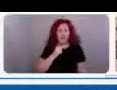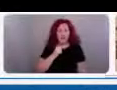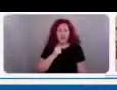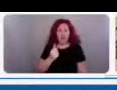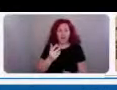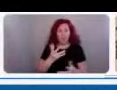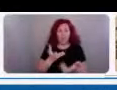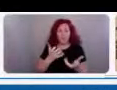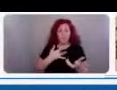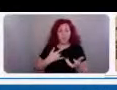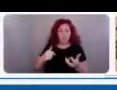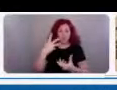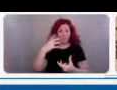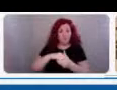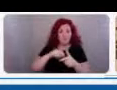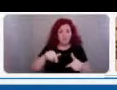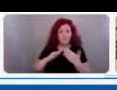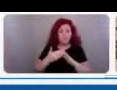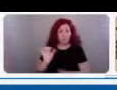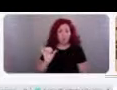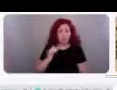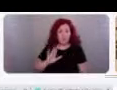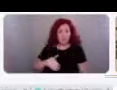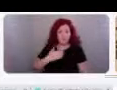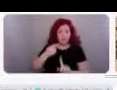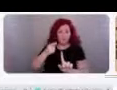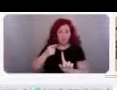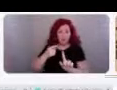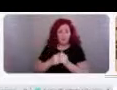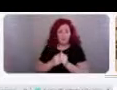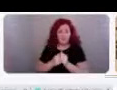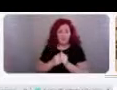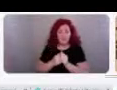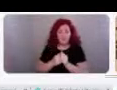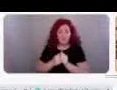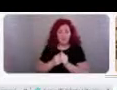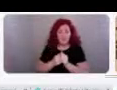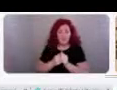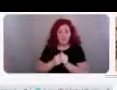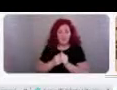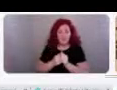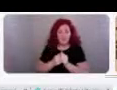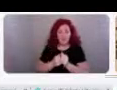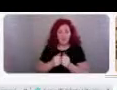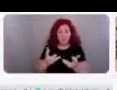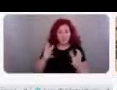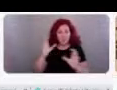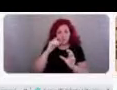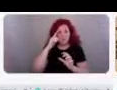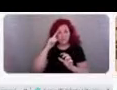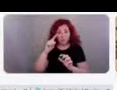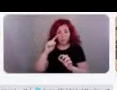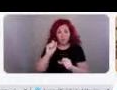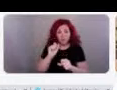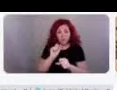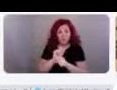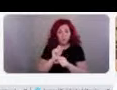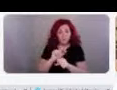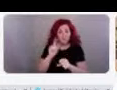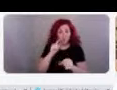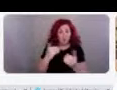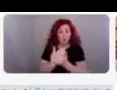well this is my point we're looking forward to hear from you guys and much